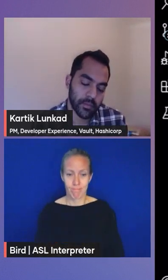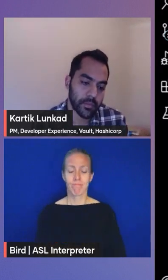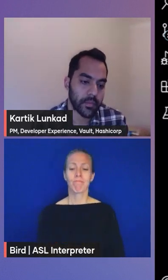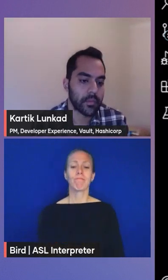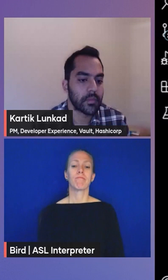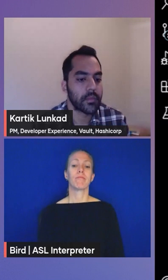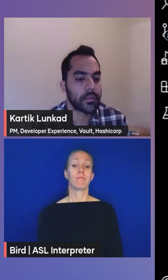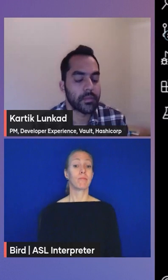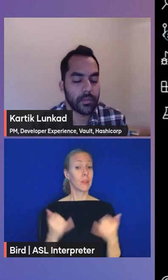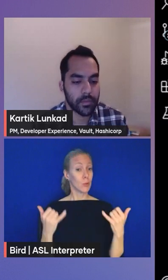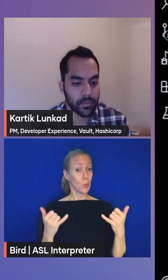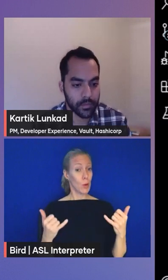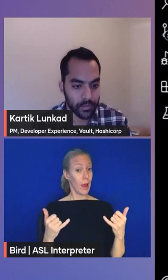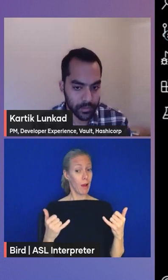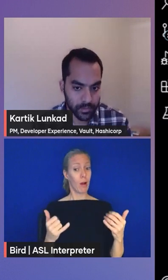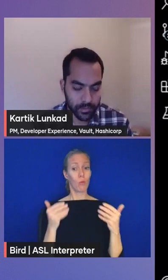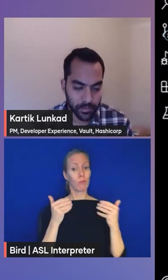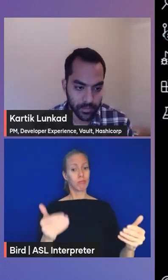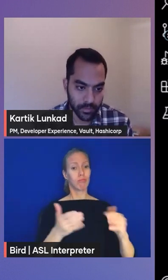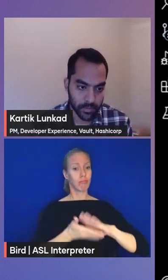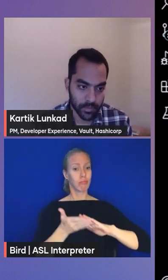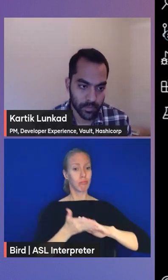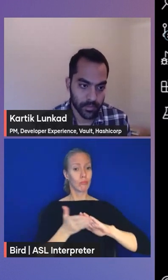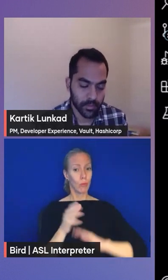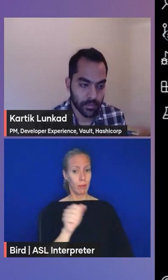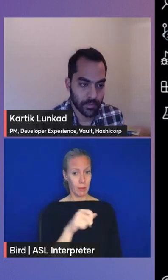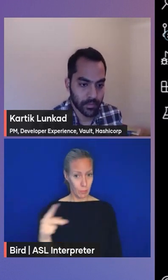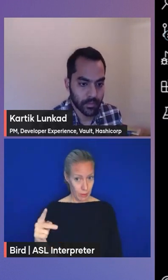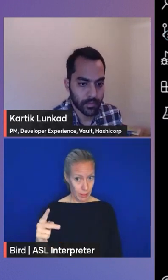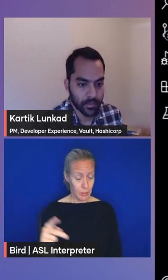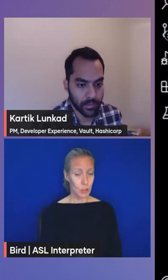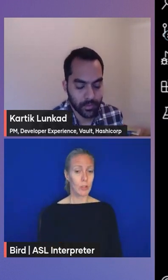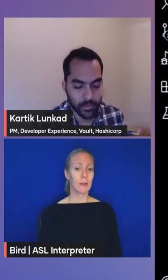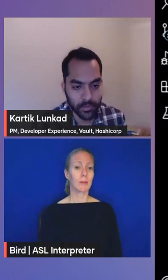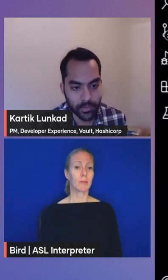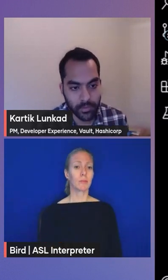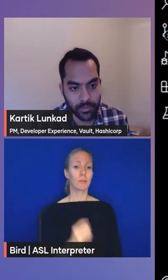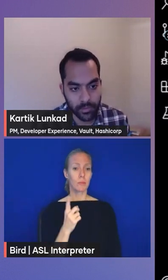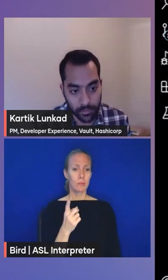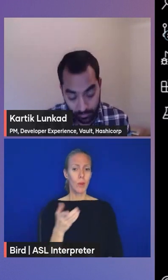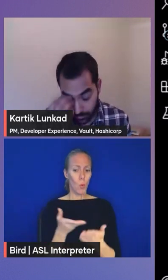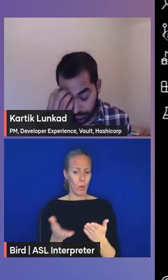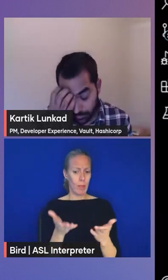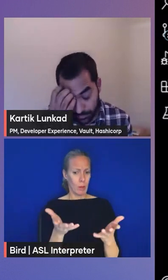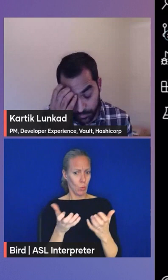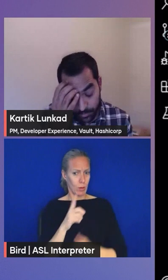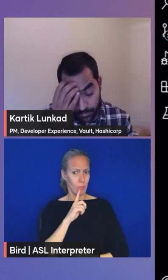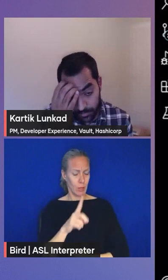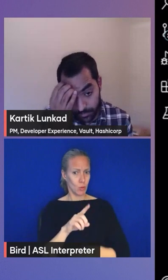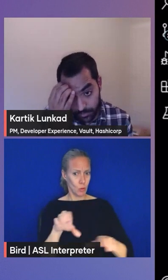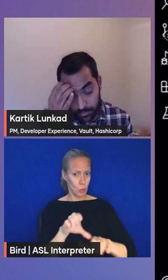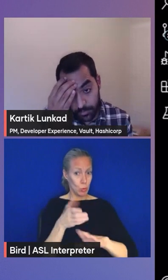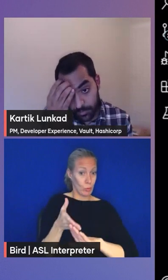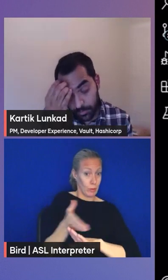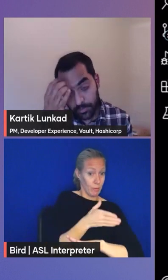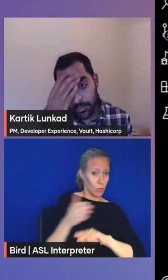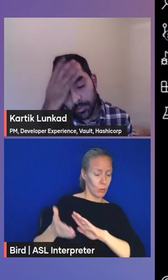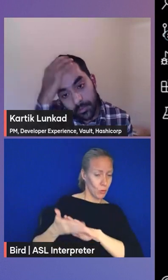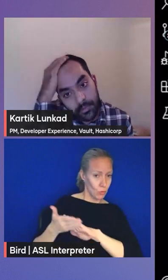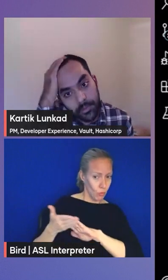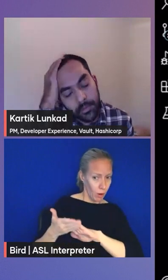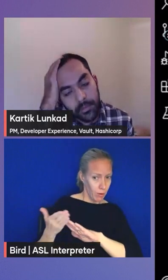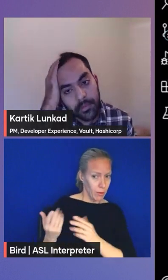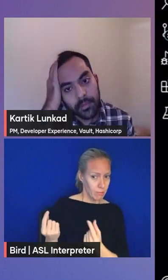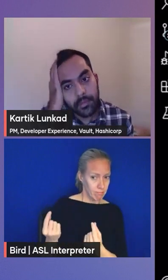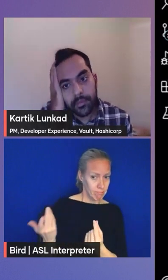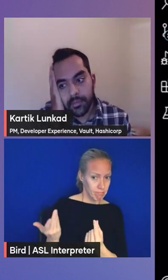in place, let's go ahead and run the application. One step that you want to make sure you do before you run the application is pull